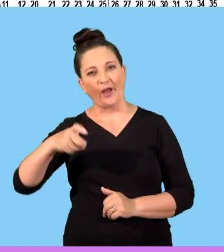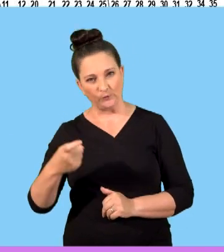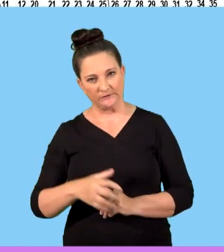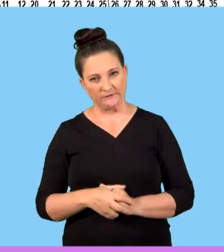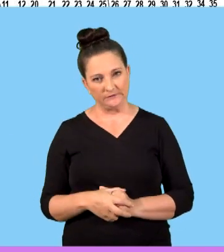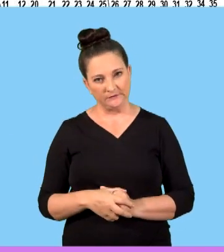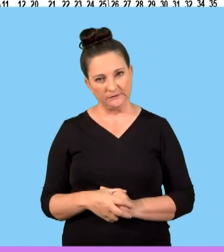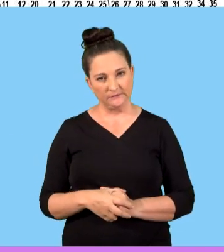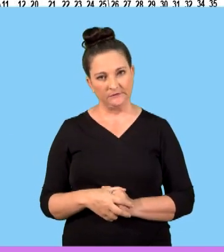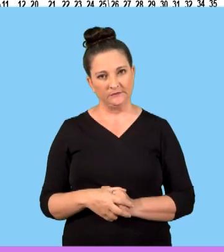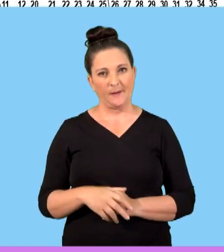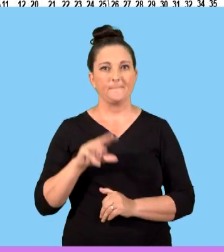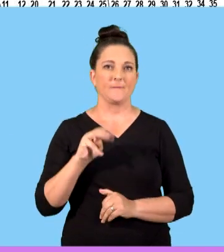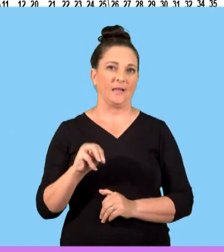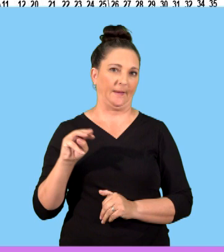50,000